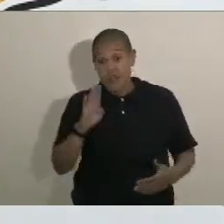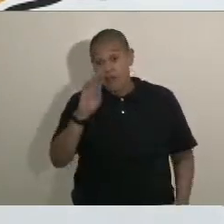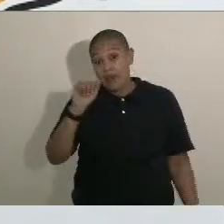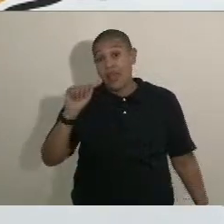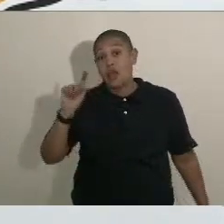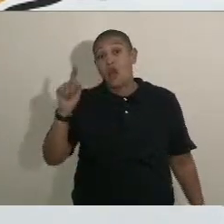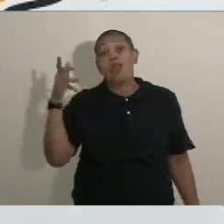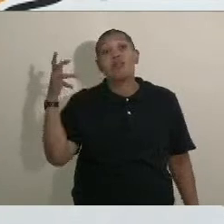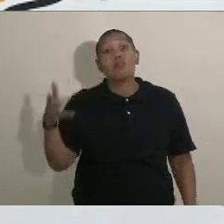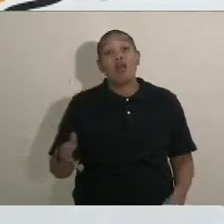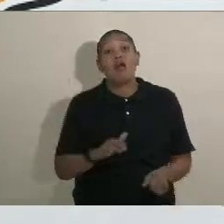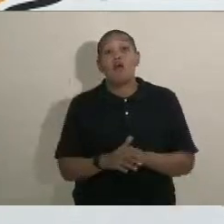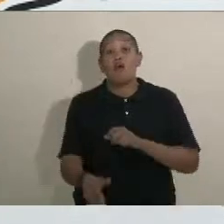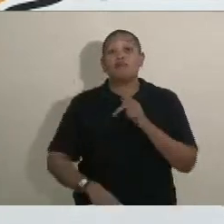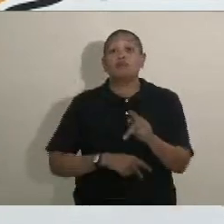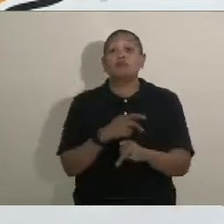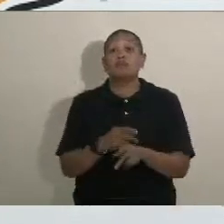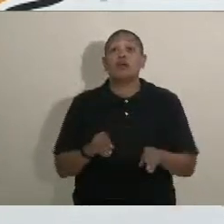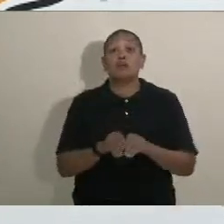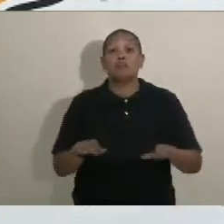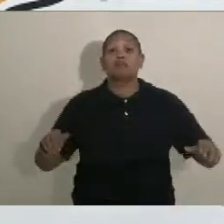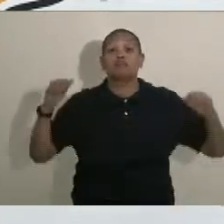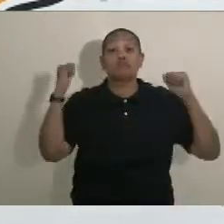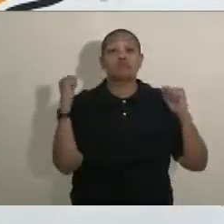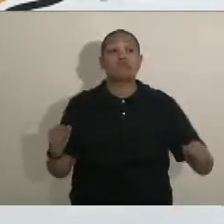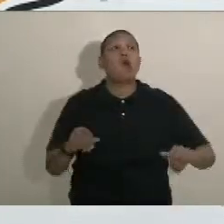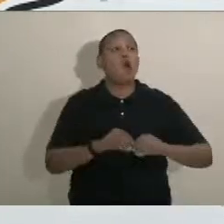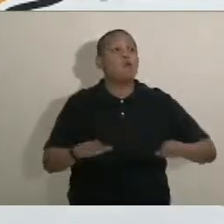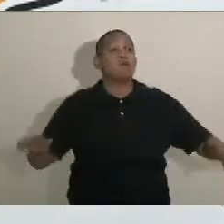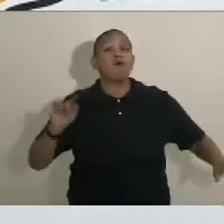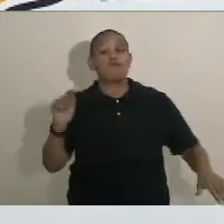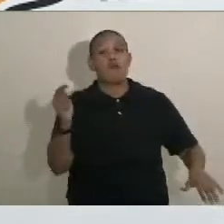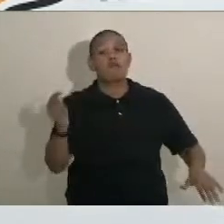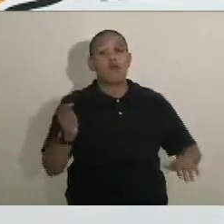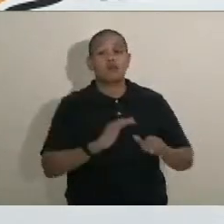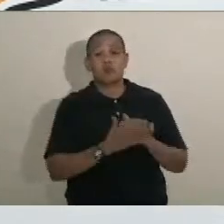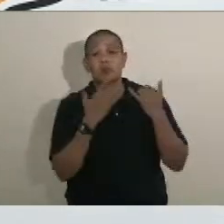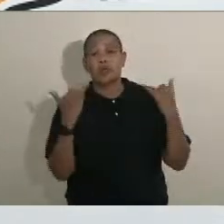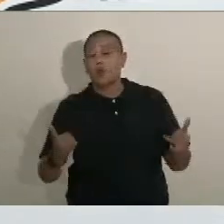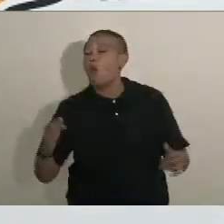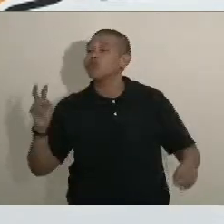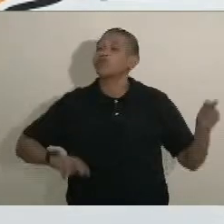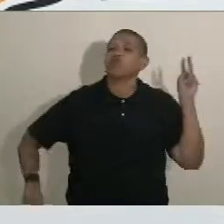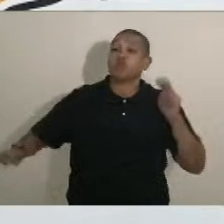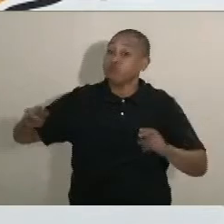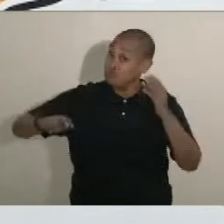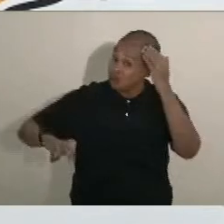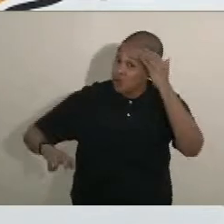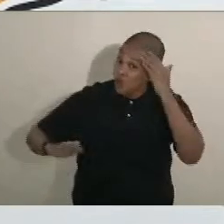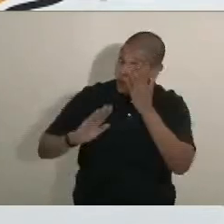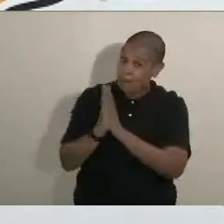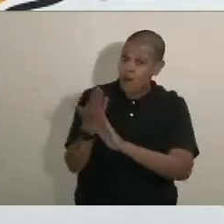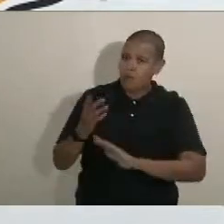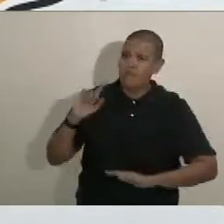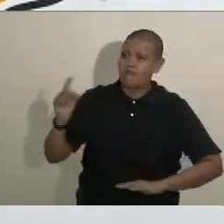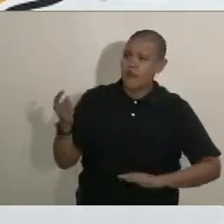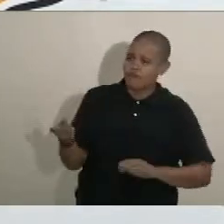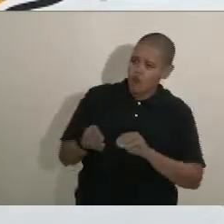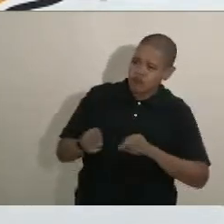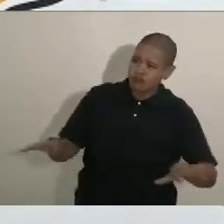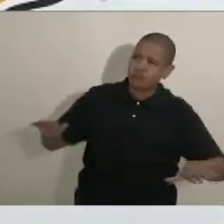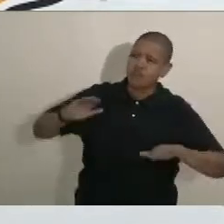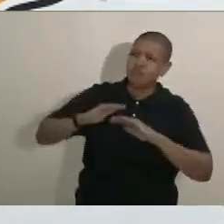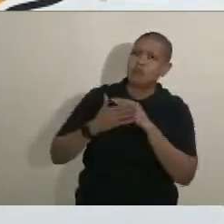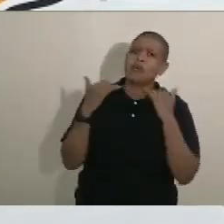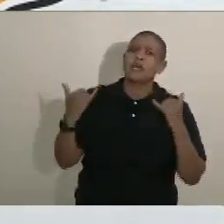BA1 as a dominant variant, that just knowing that it had become the dominant variant in